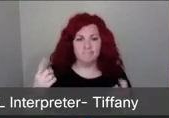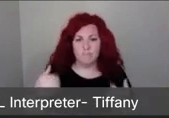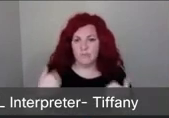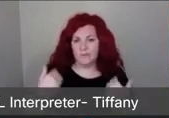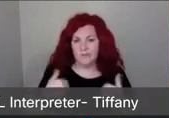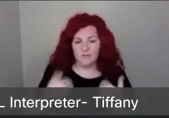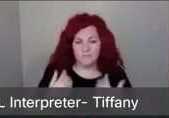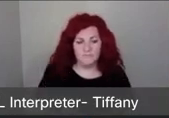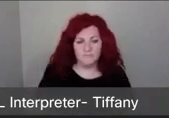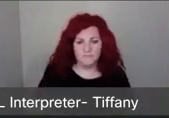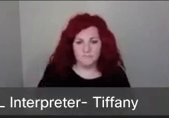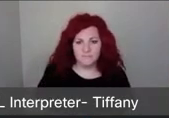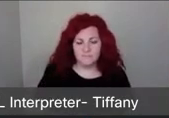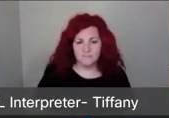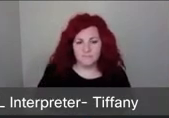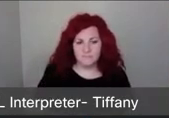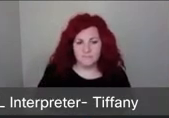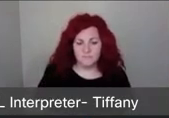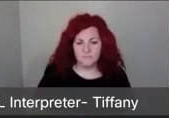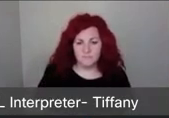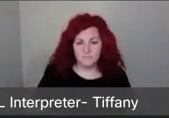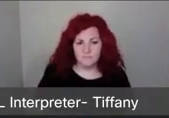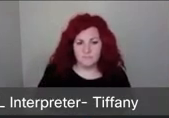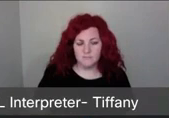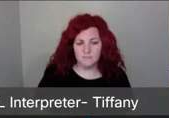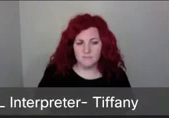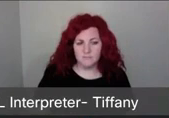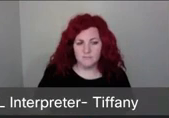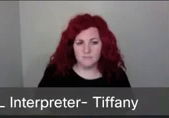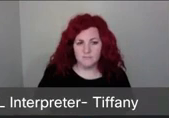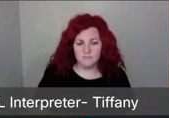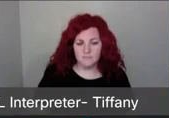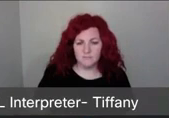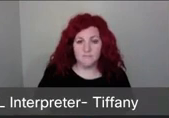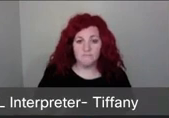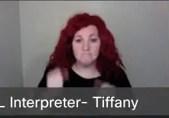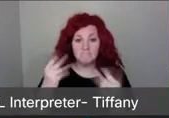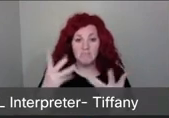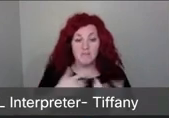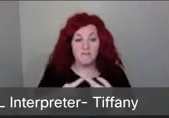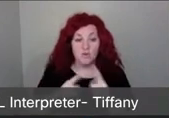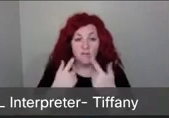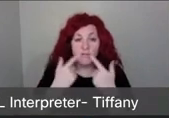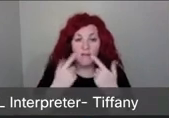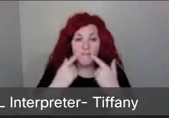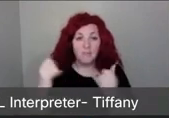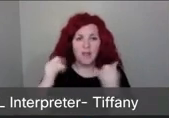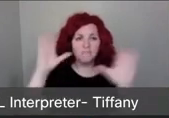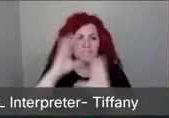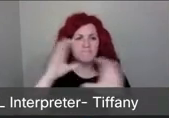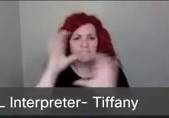up, where many of my friends and I have left, played, and explored the neighbors that we lived